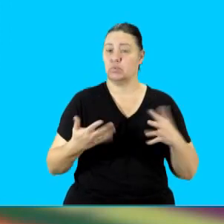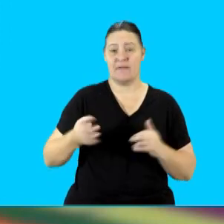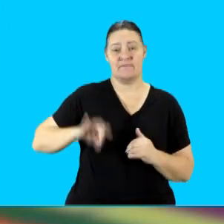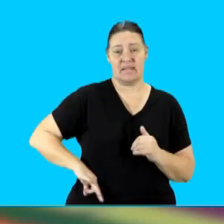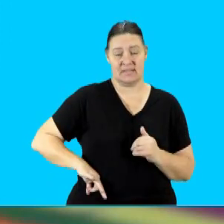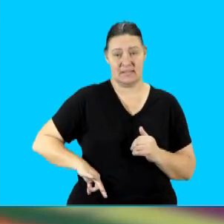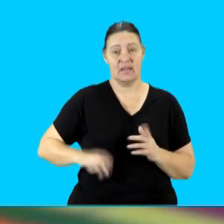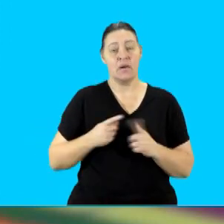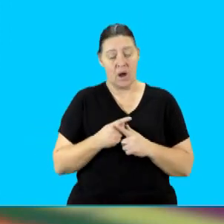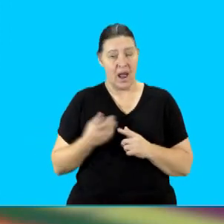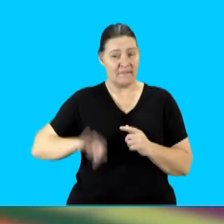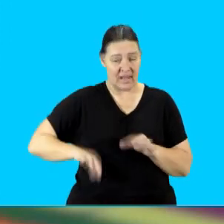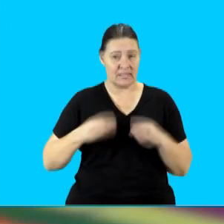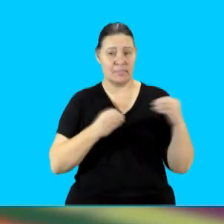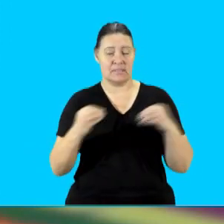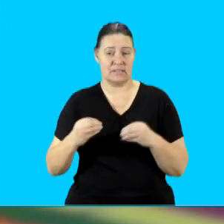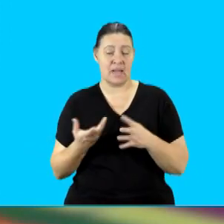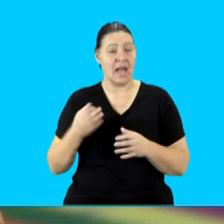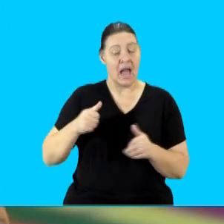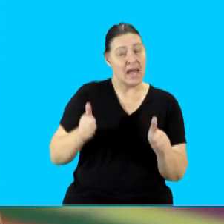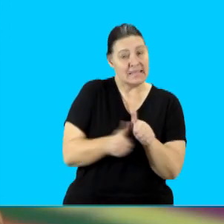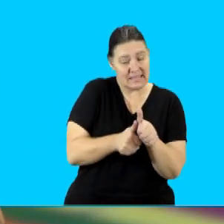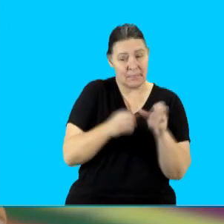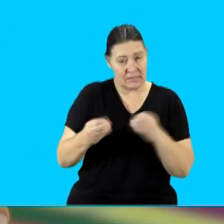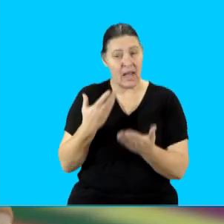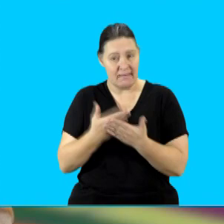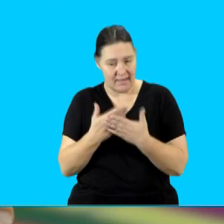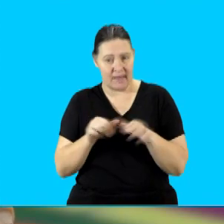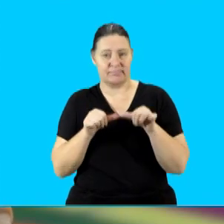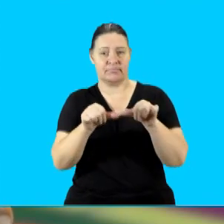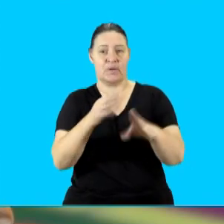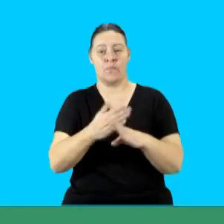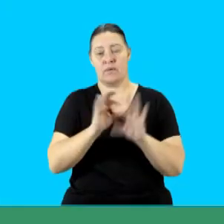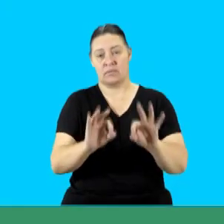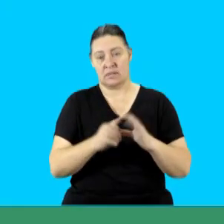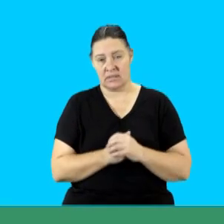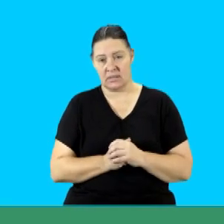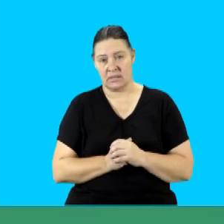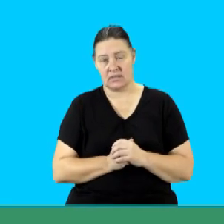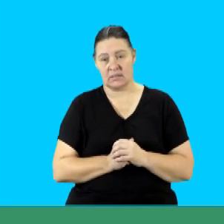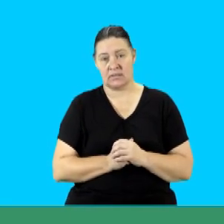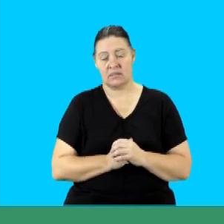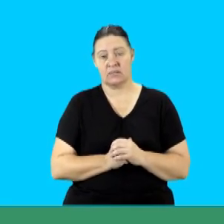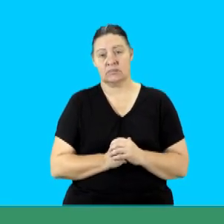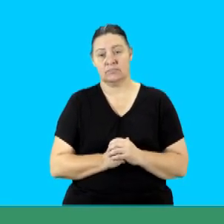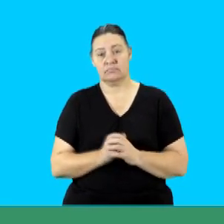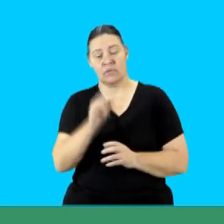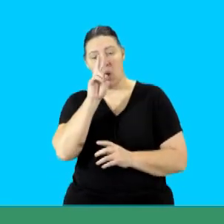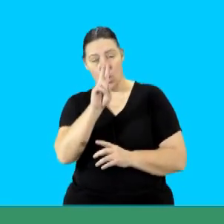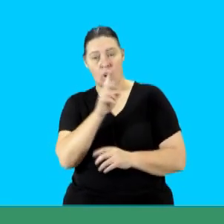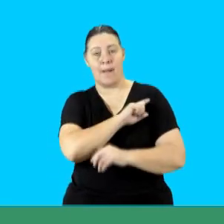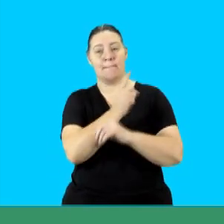investor that is going to invest in the business, assisting the business to make sure that it continue to operate. Now, let's look at